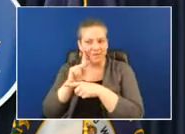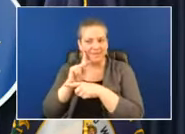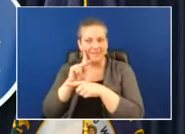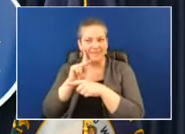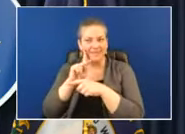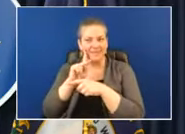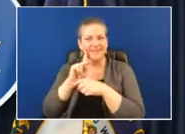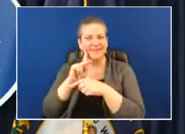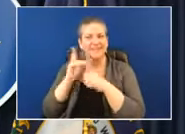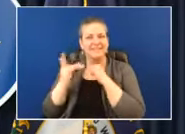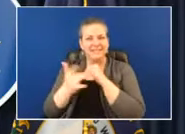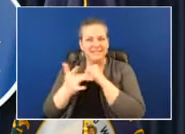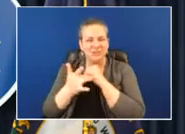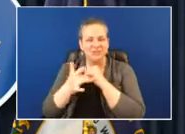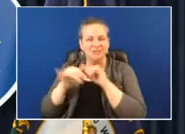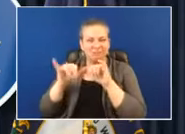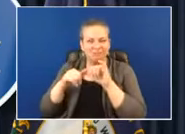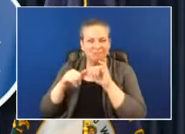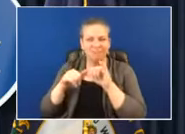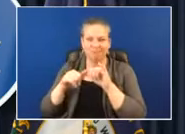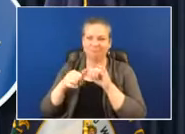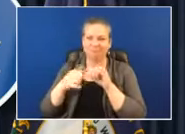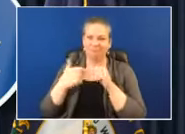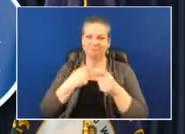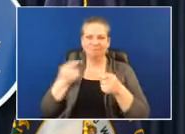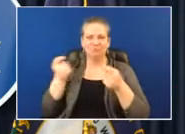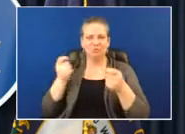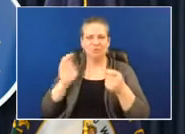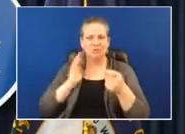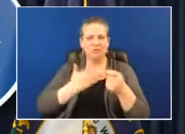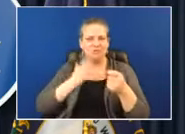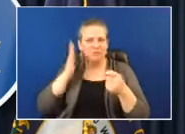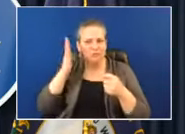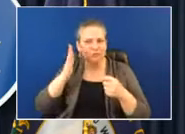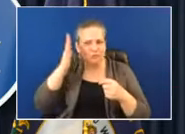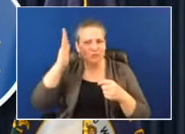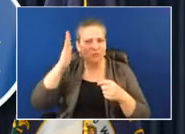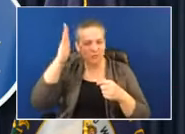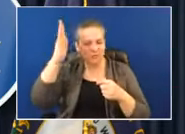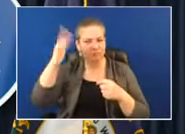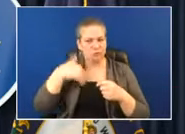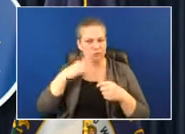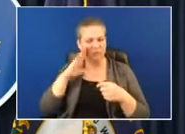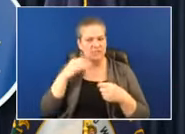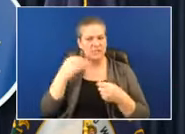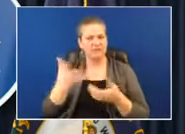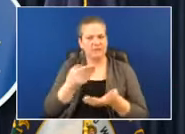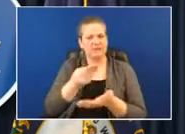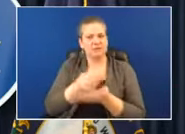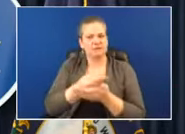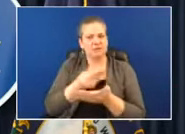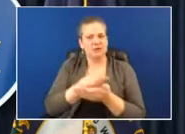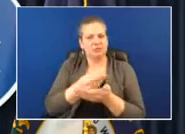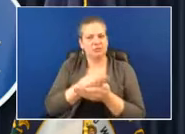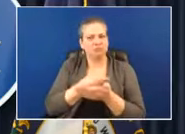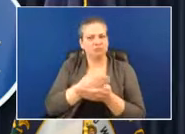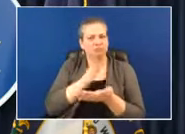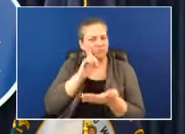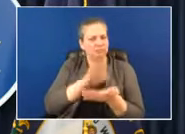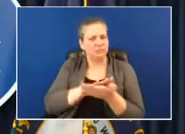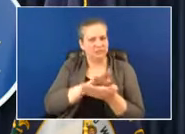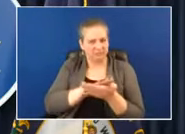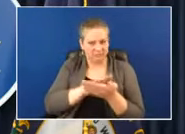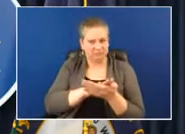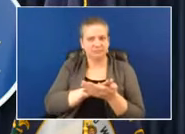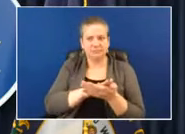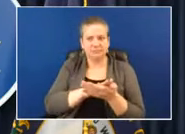control our own destiny. And we'll be able to give scholarships to do that. So we're really excited about those opportunities.